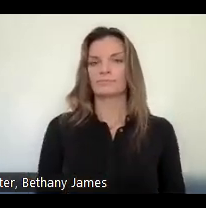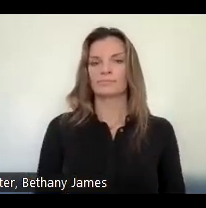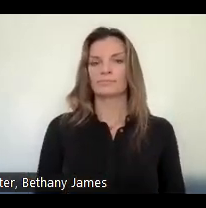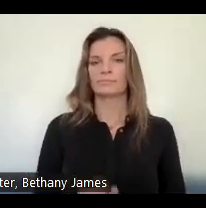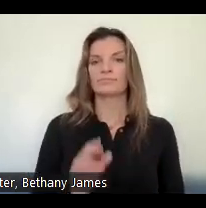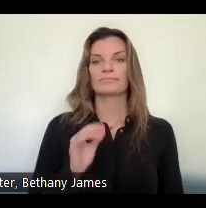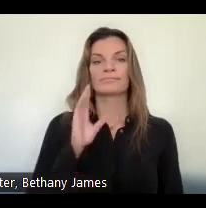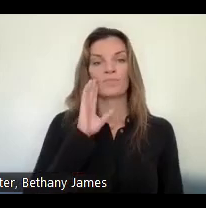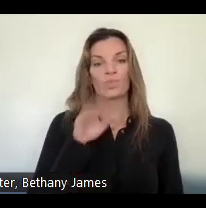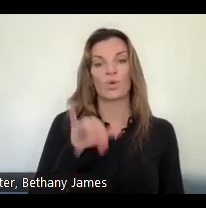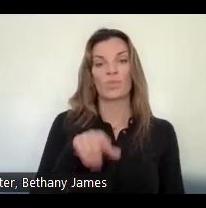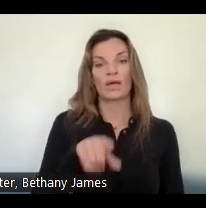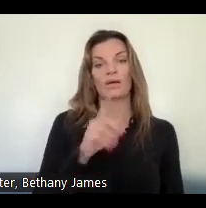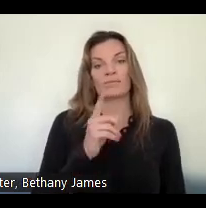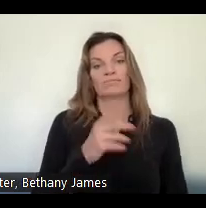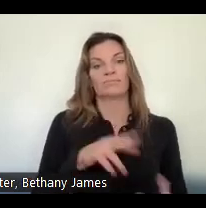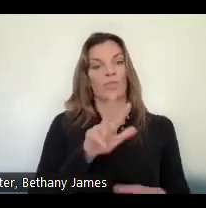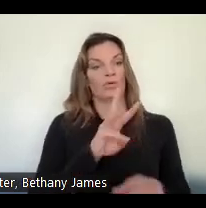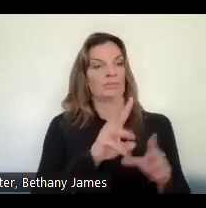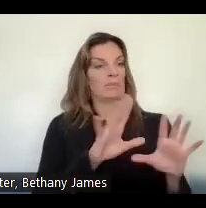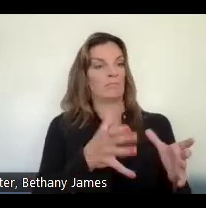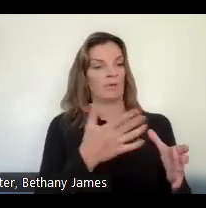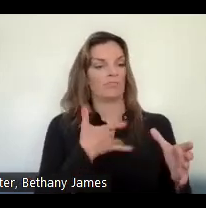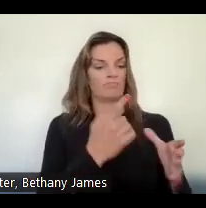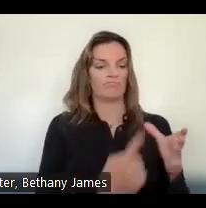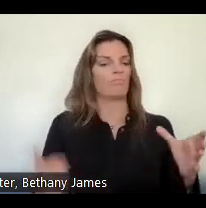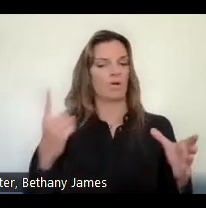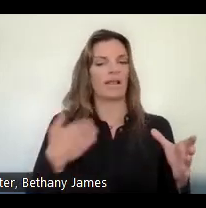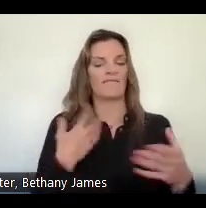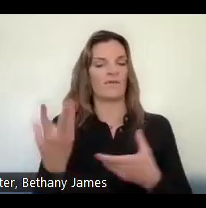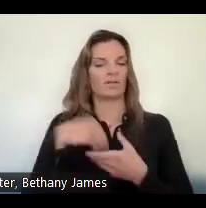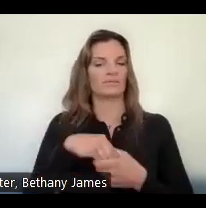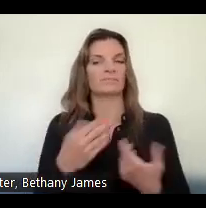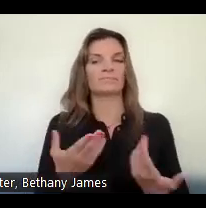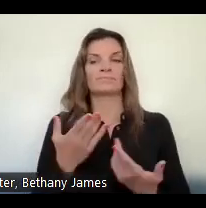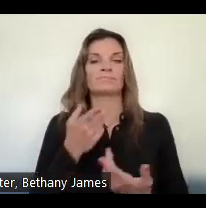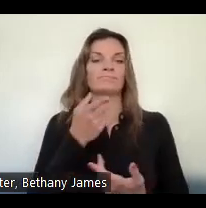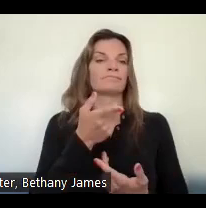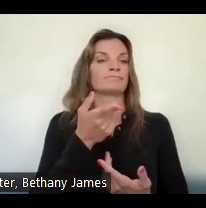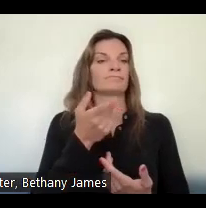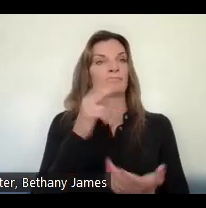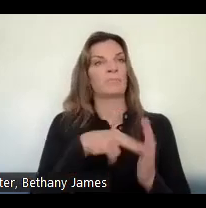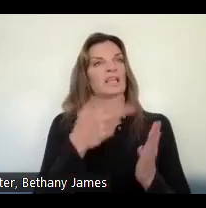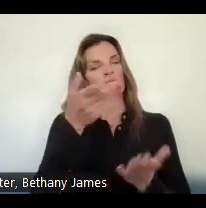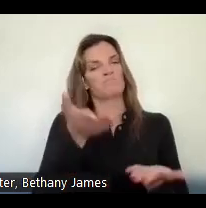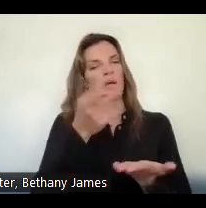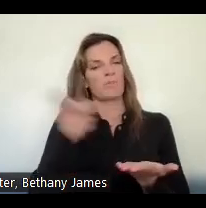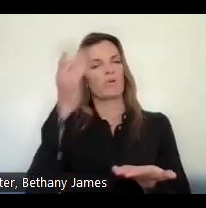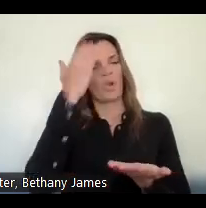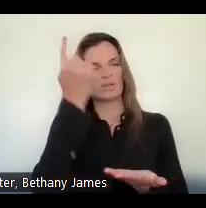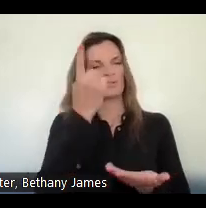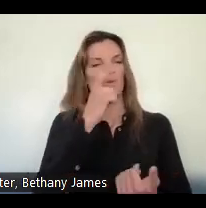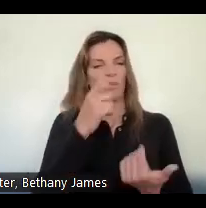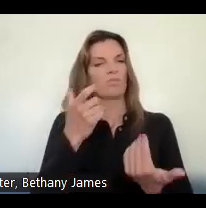on the spectrum. So if you're in a workplace, more than likely one of your coworkers has a family member or a friend who's on the autism spectrum.